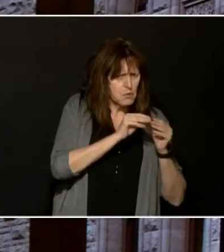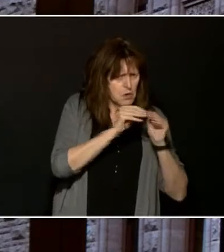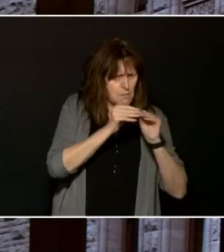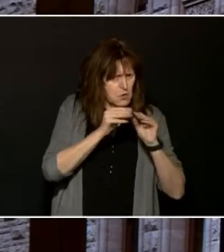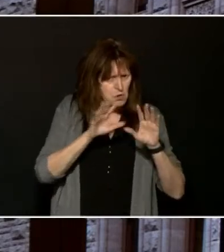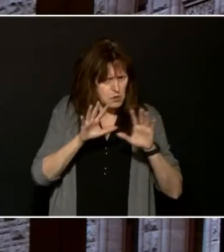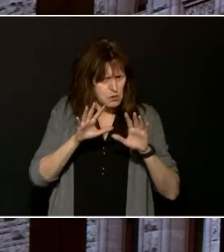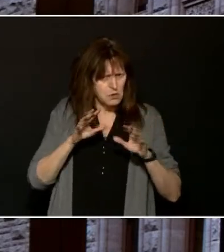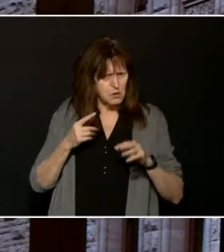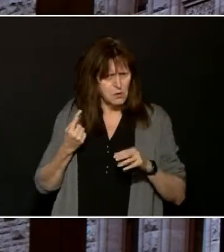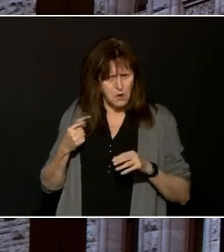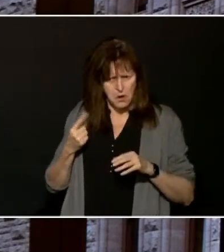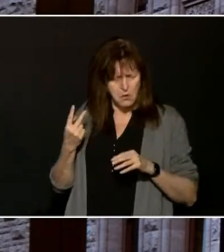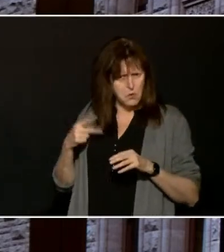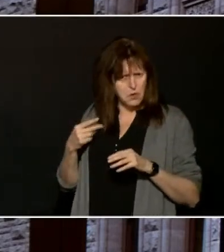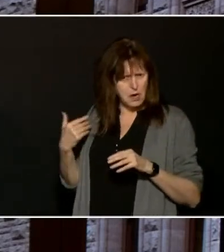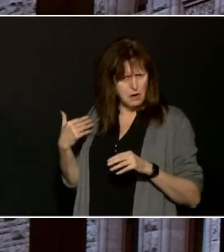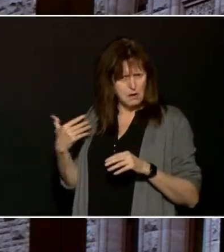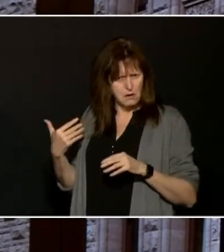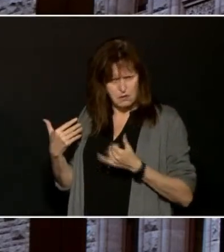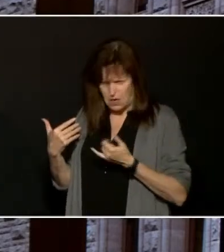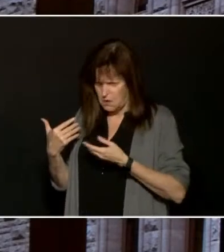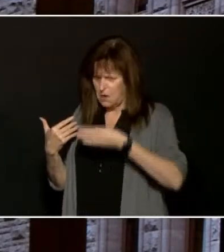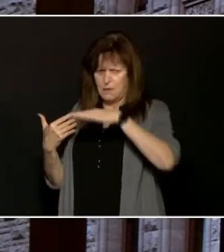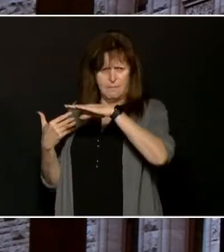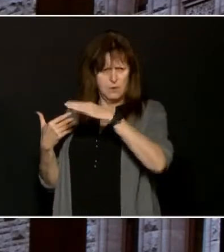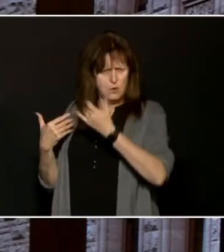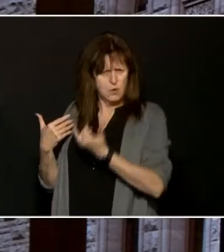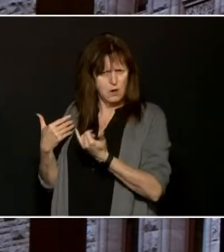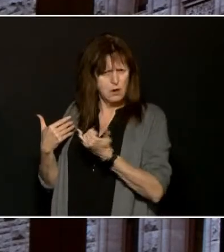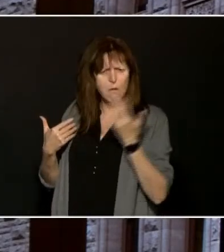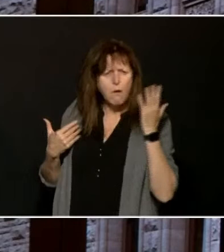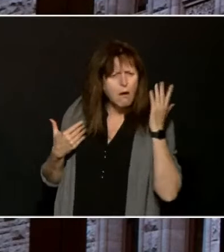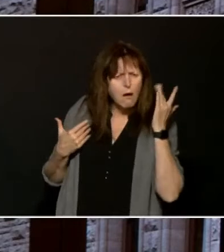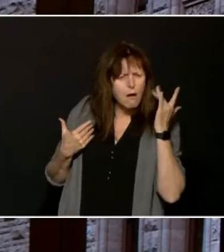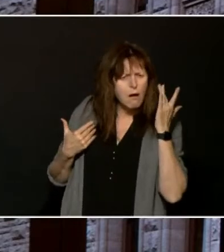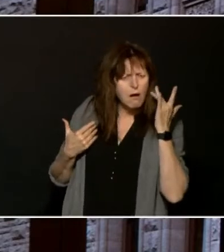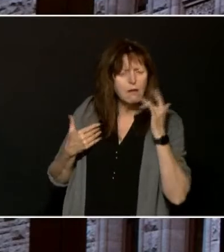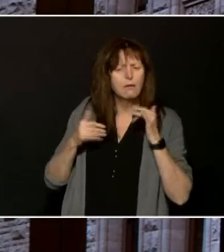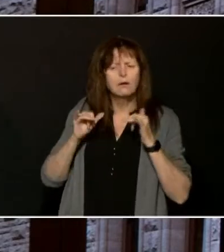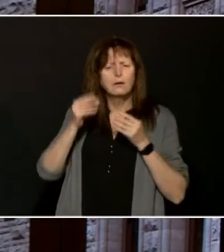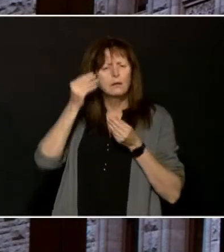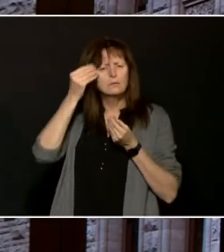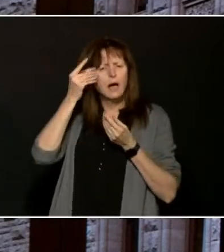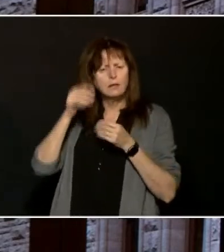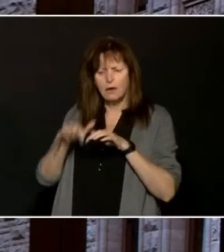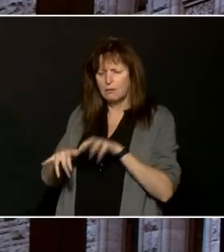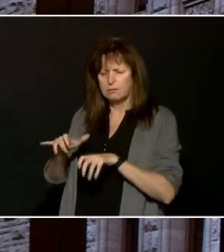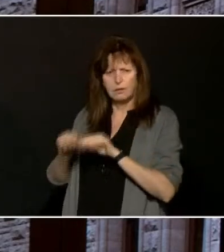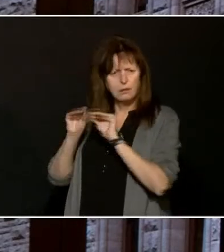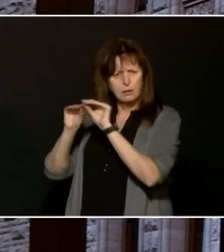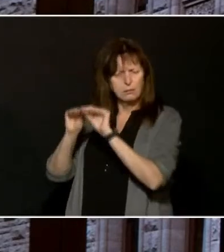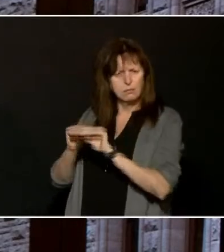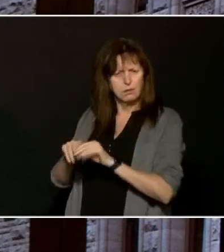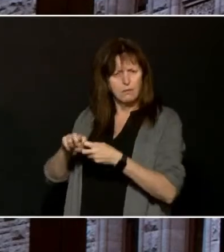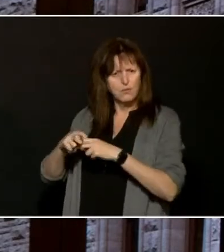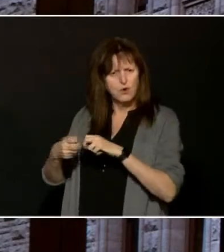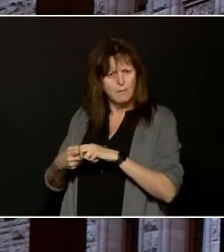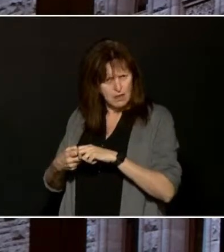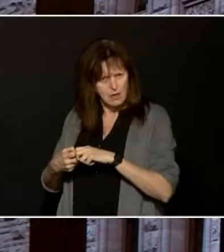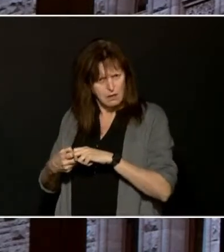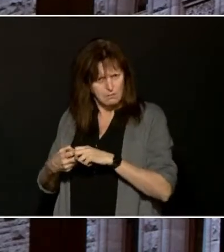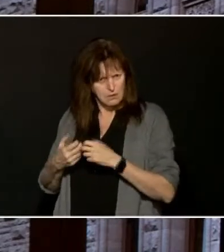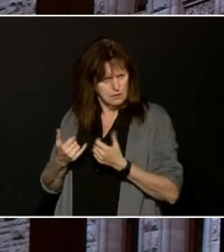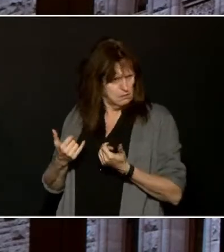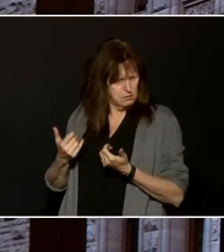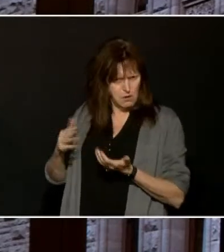up substantially today. My guess is that there's a data entry issue, so probably while today may actually be lower, the two numbers on the